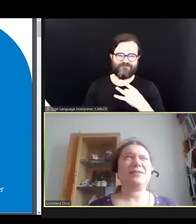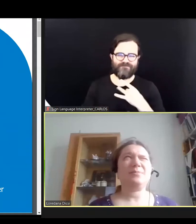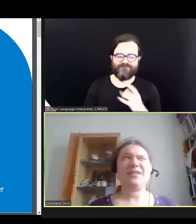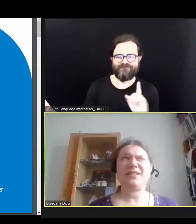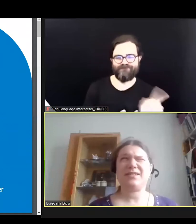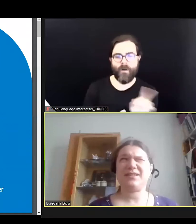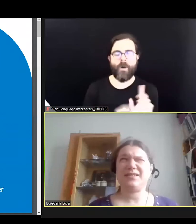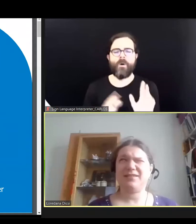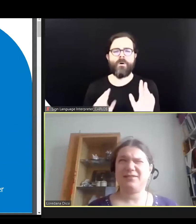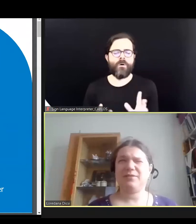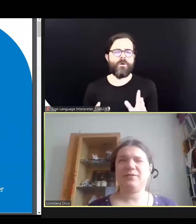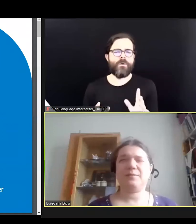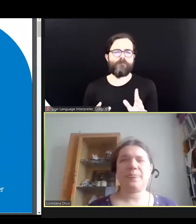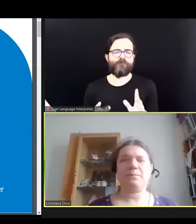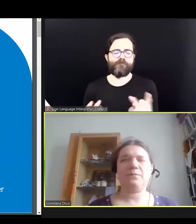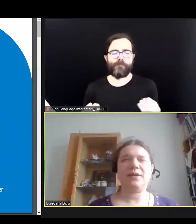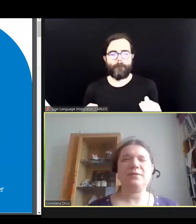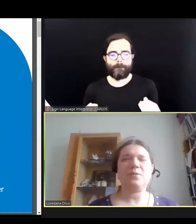it was